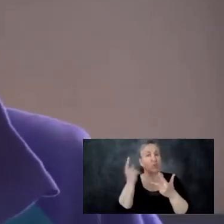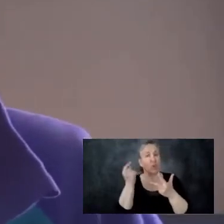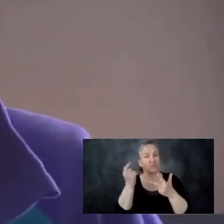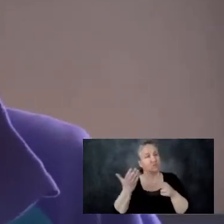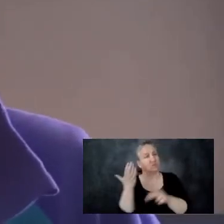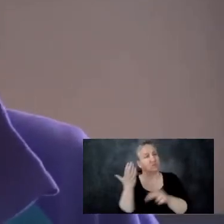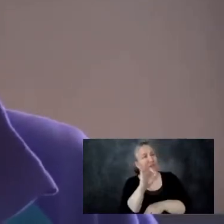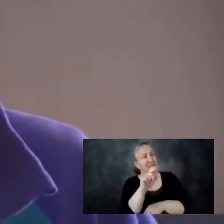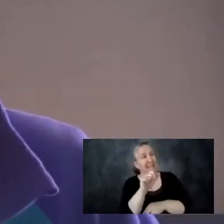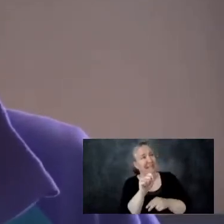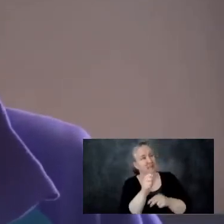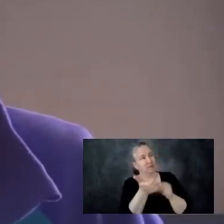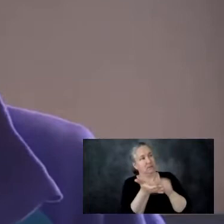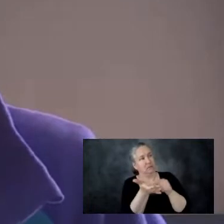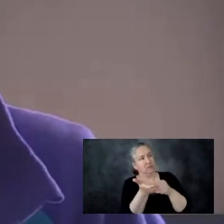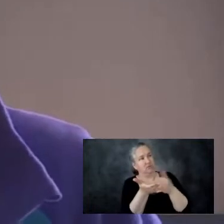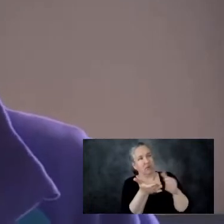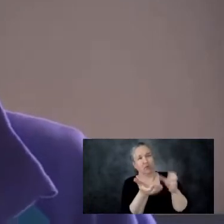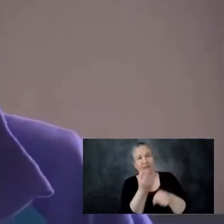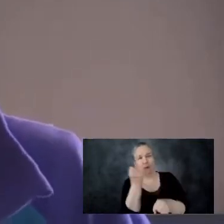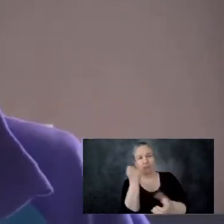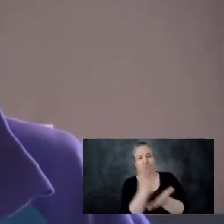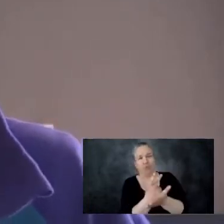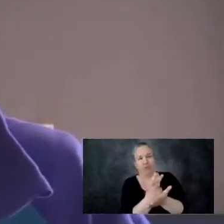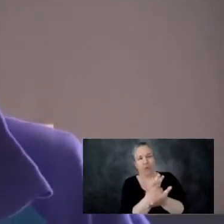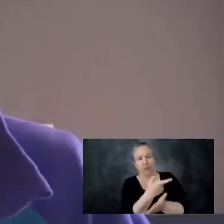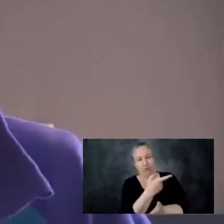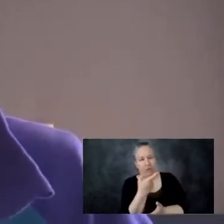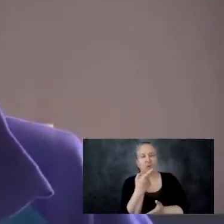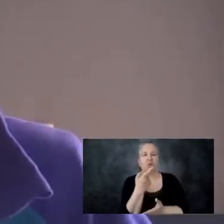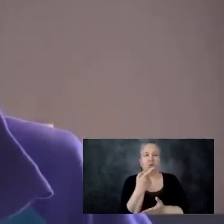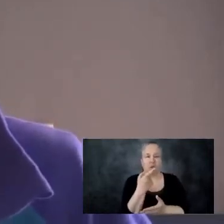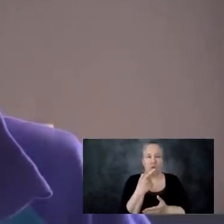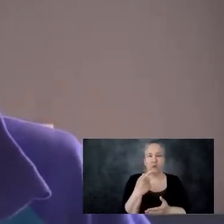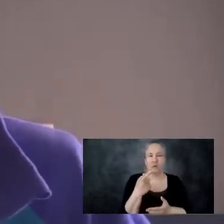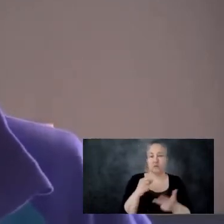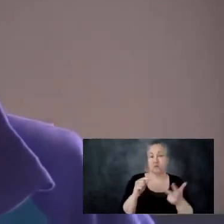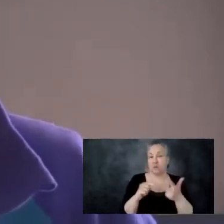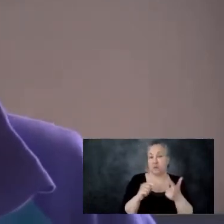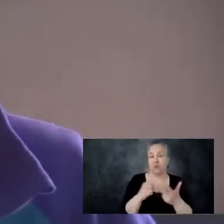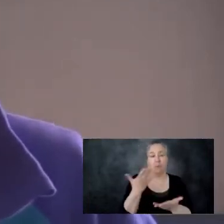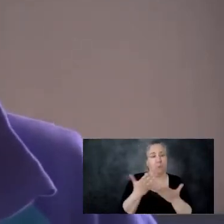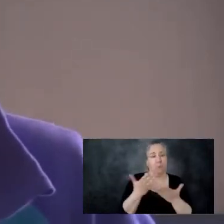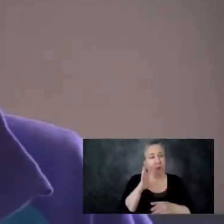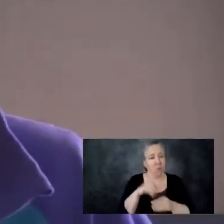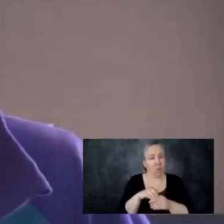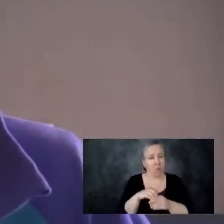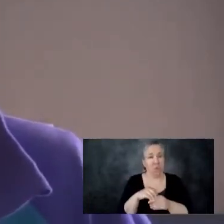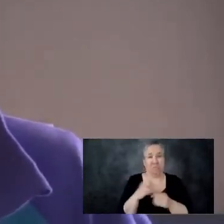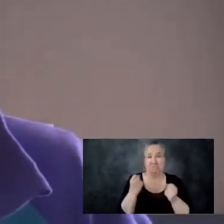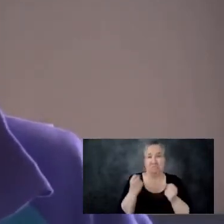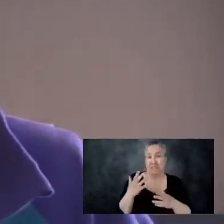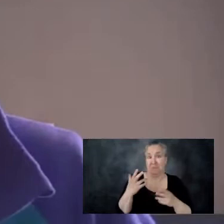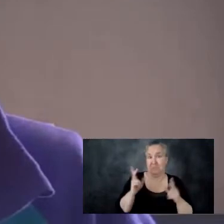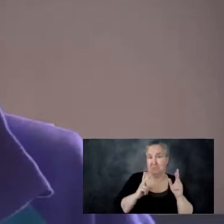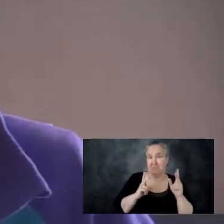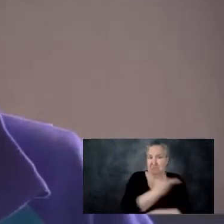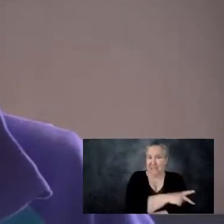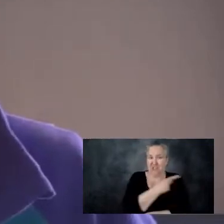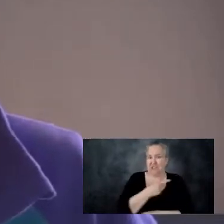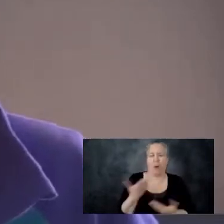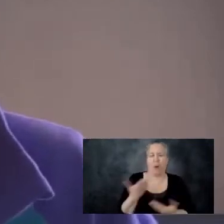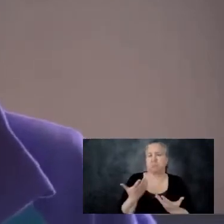and try to get approval of their drugs. So these phase 2 trials may not include a lot of patients. They may include anywhere